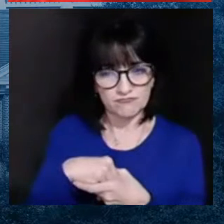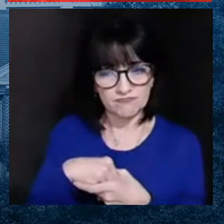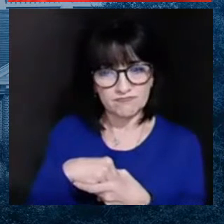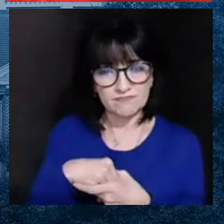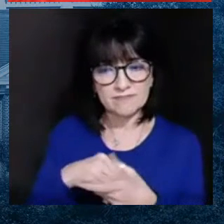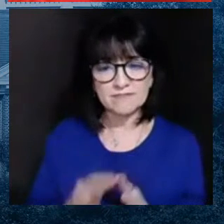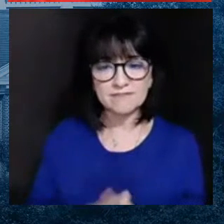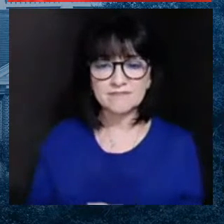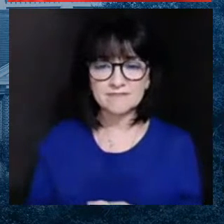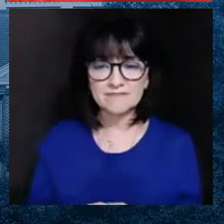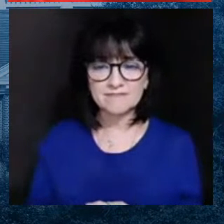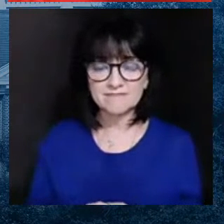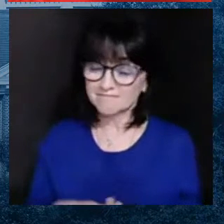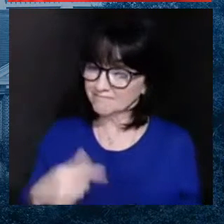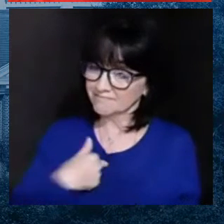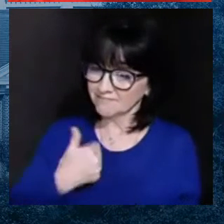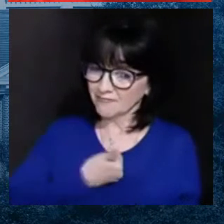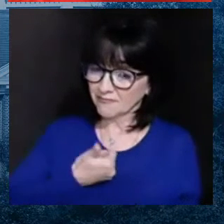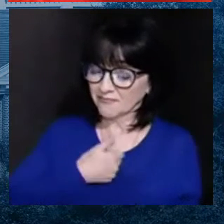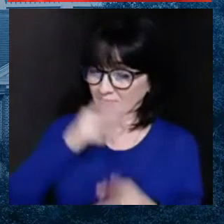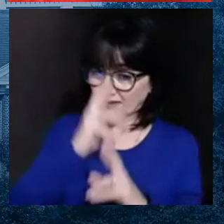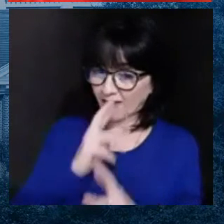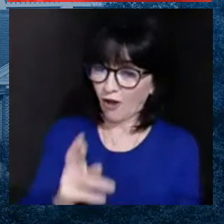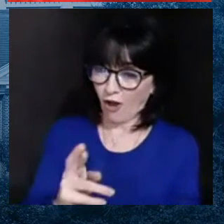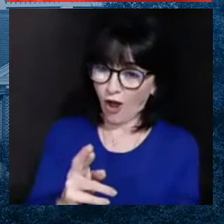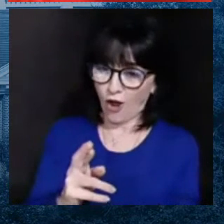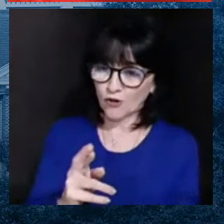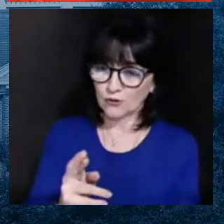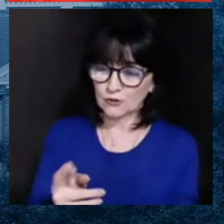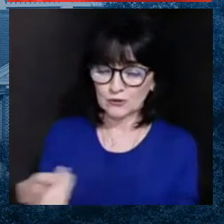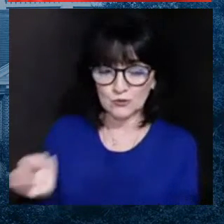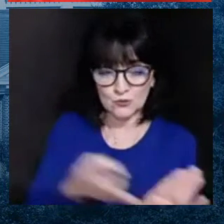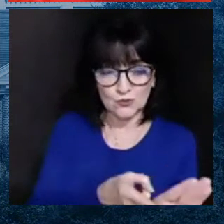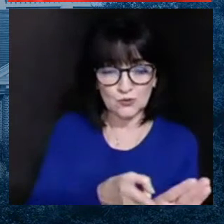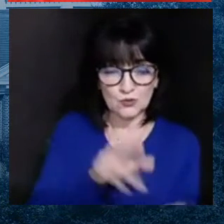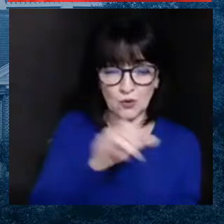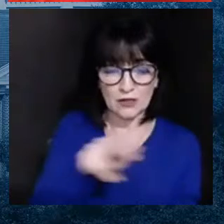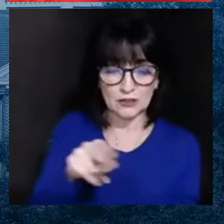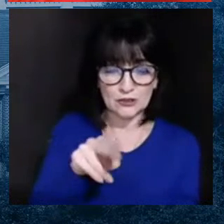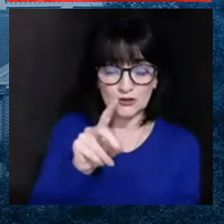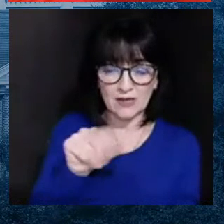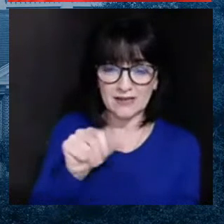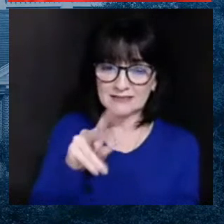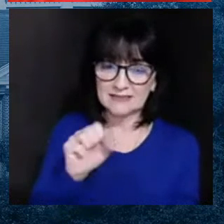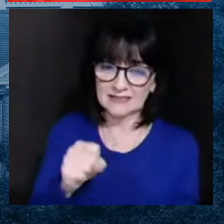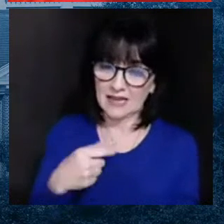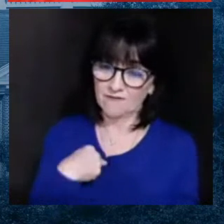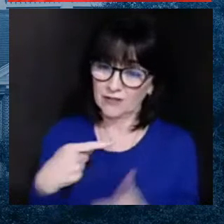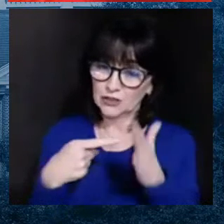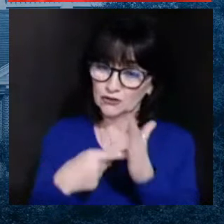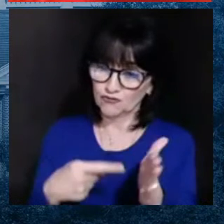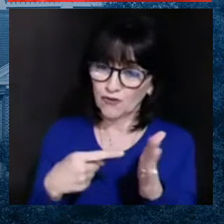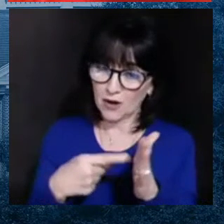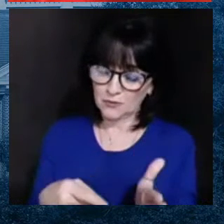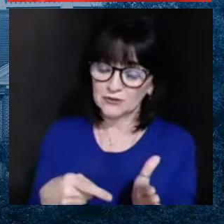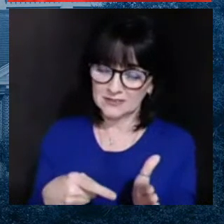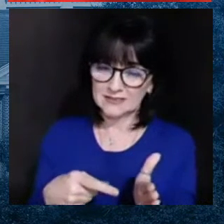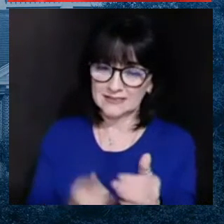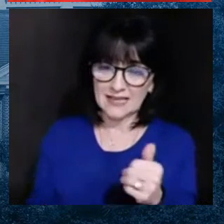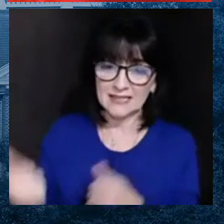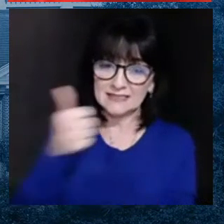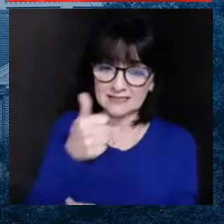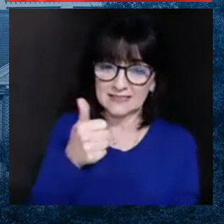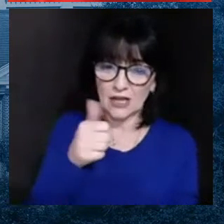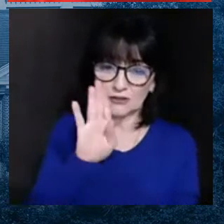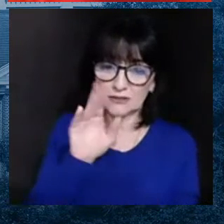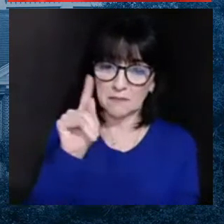I am honored to be here with Jen, representing Secretary Bunting, and I am doubly honored because I was